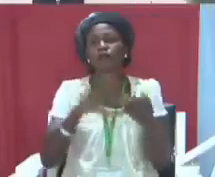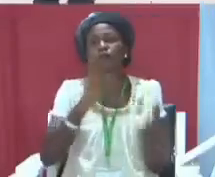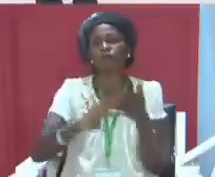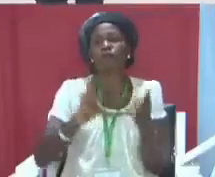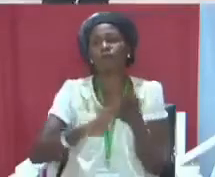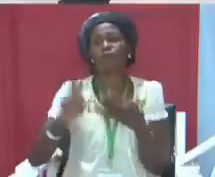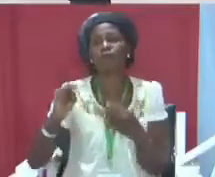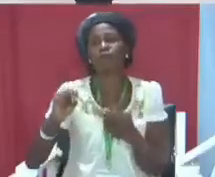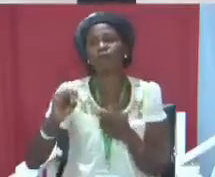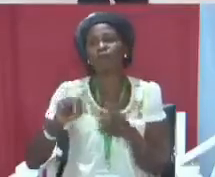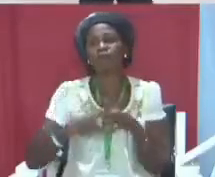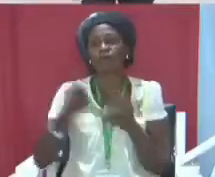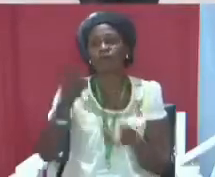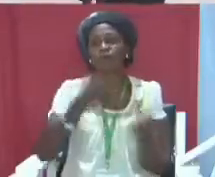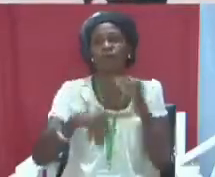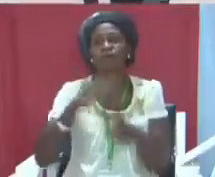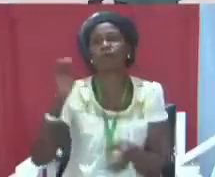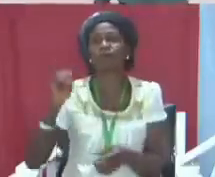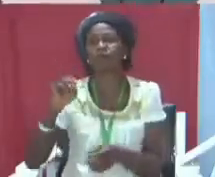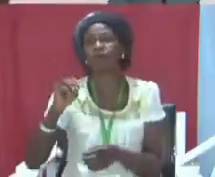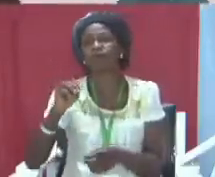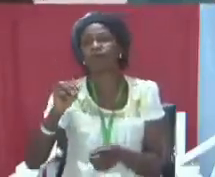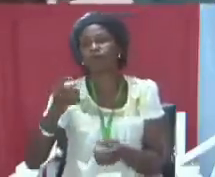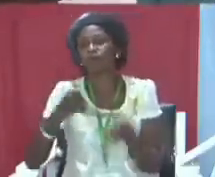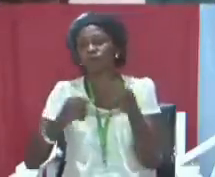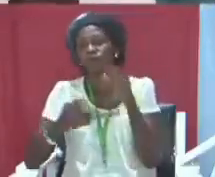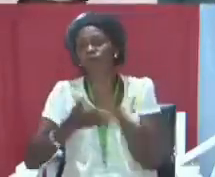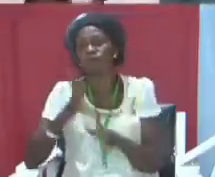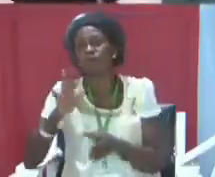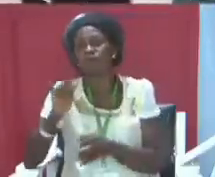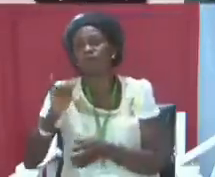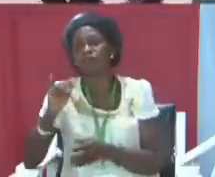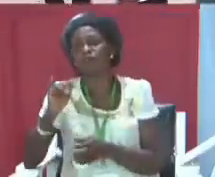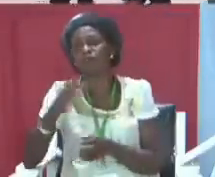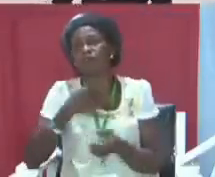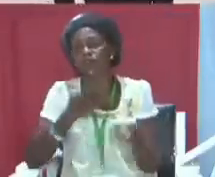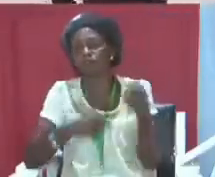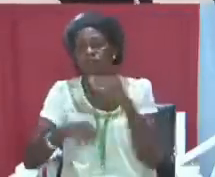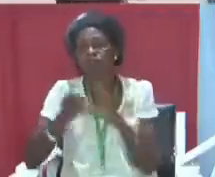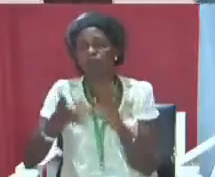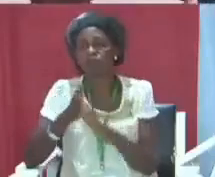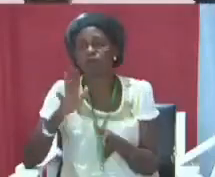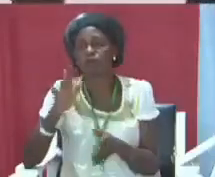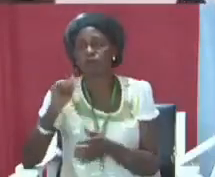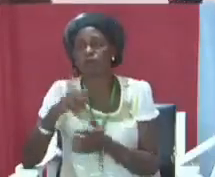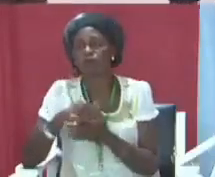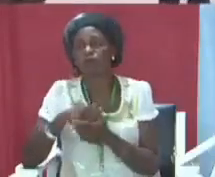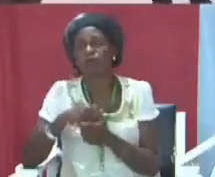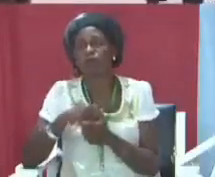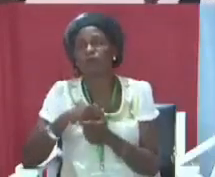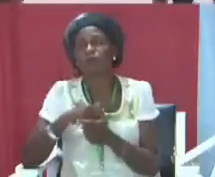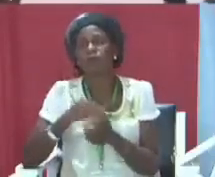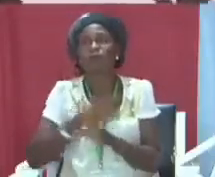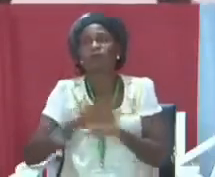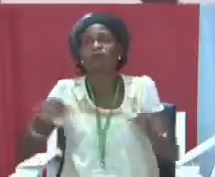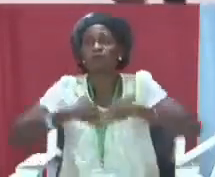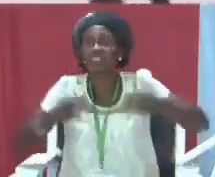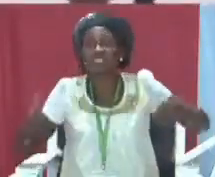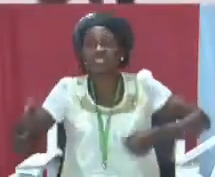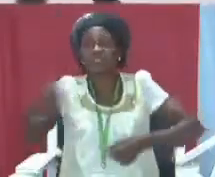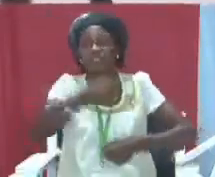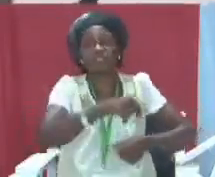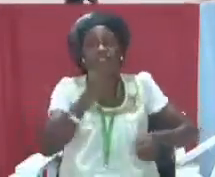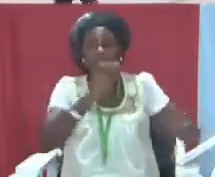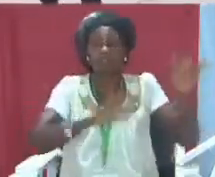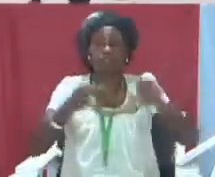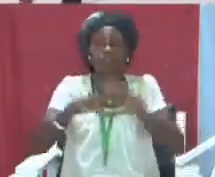forgiven. Start coming, and come quickly. And come quickly. Don't deny yourself the